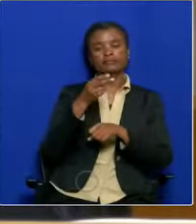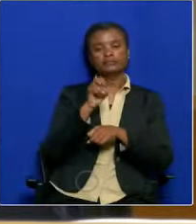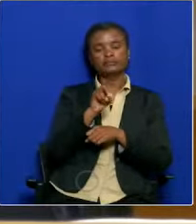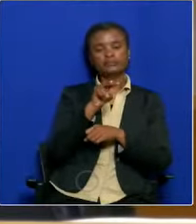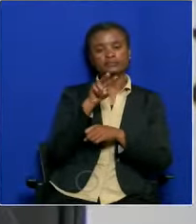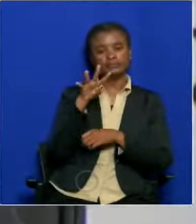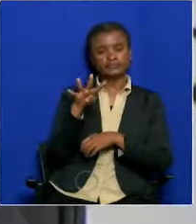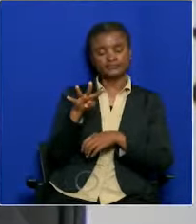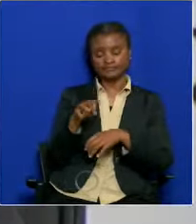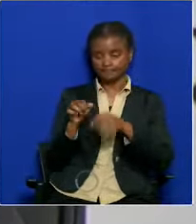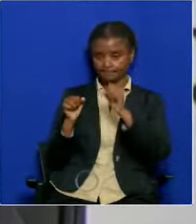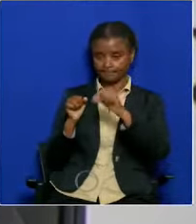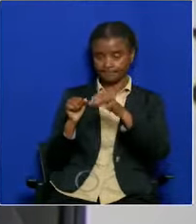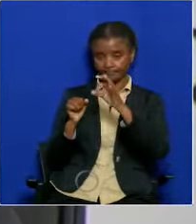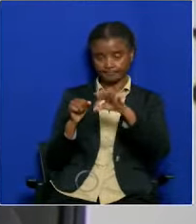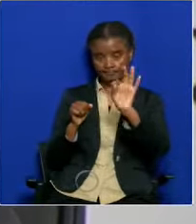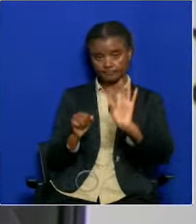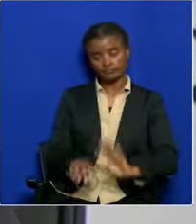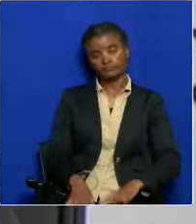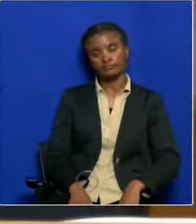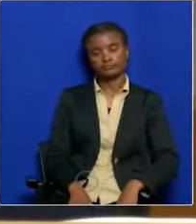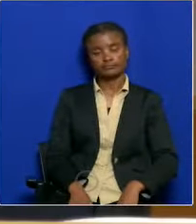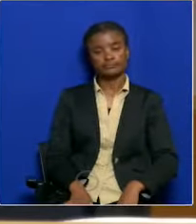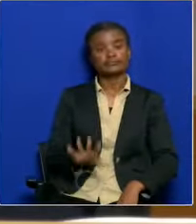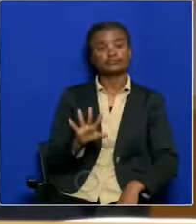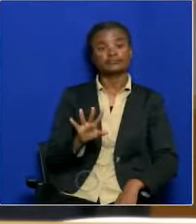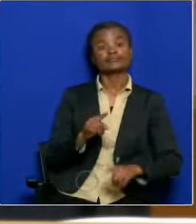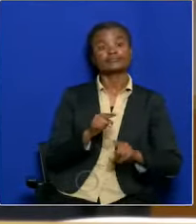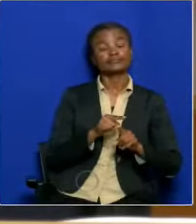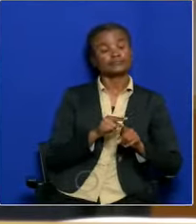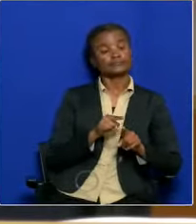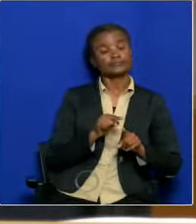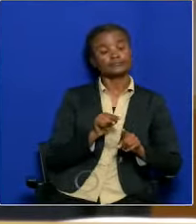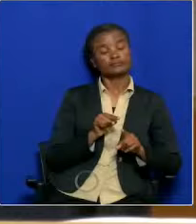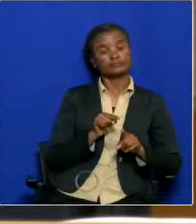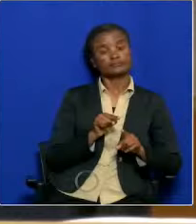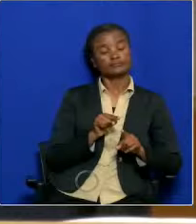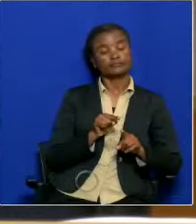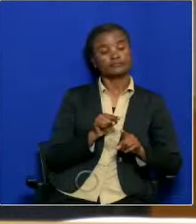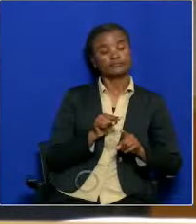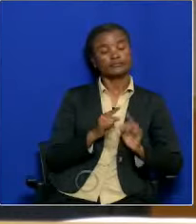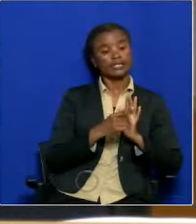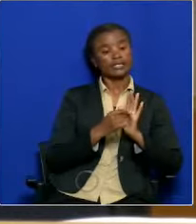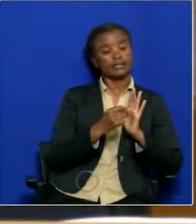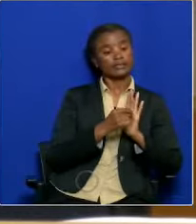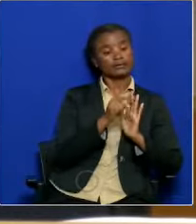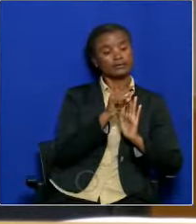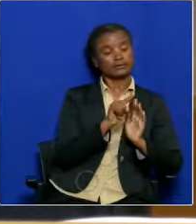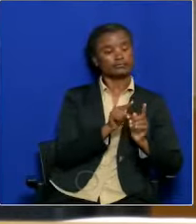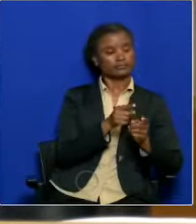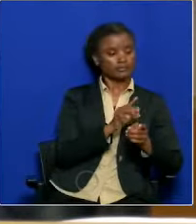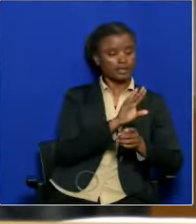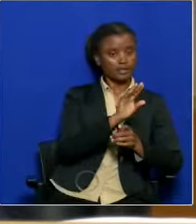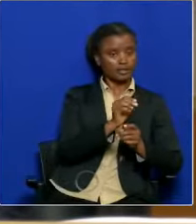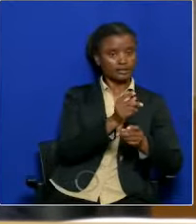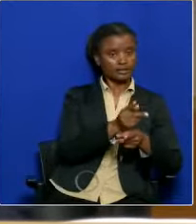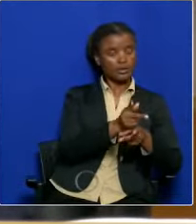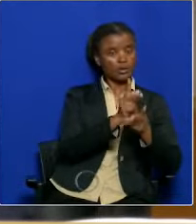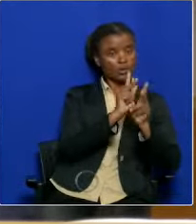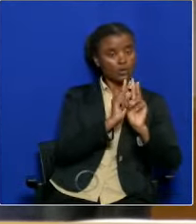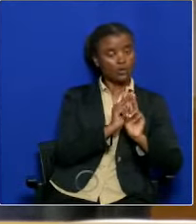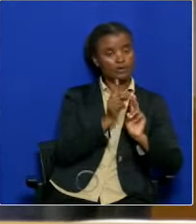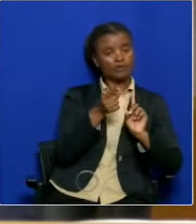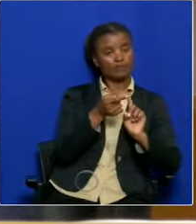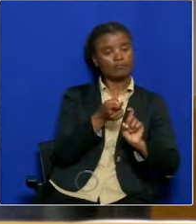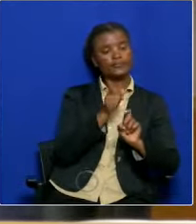correct. And that is 5 days after the date you asked for the loan from Mr. Matlala, because